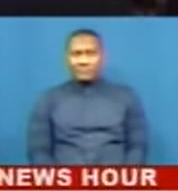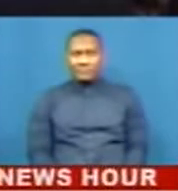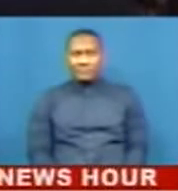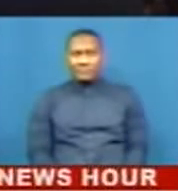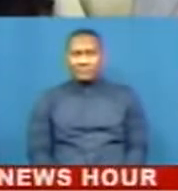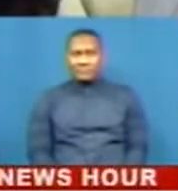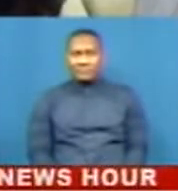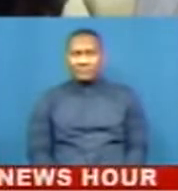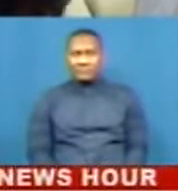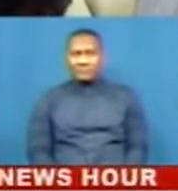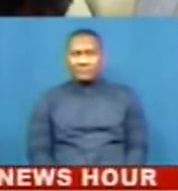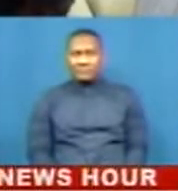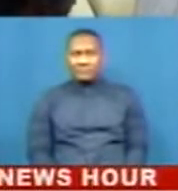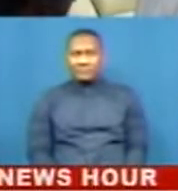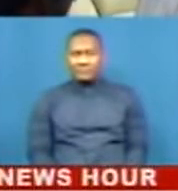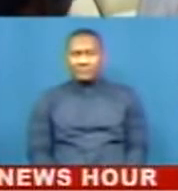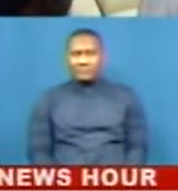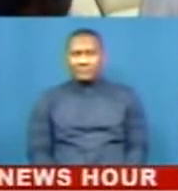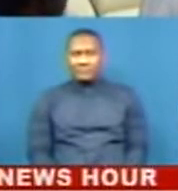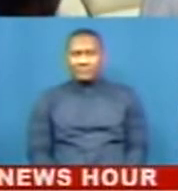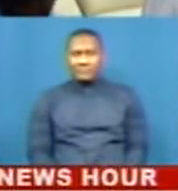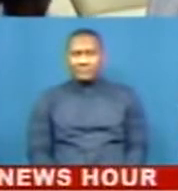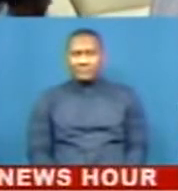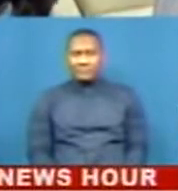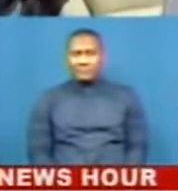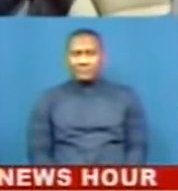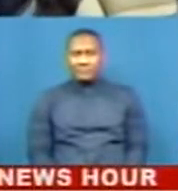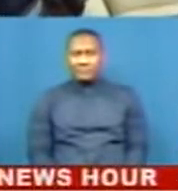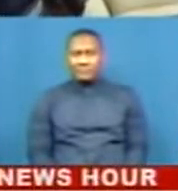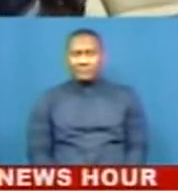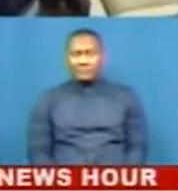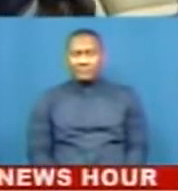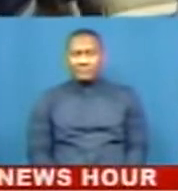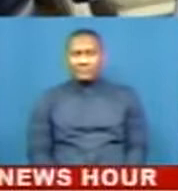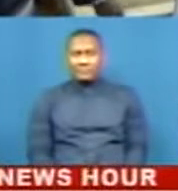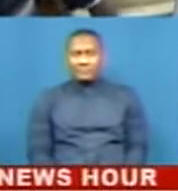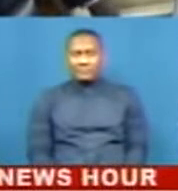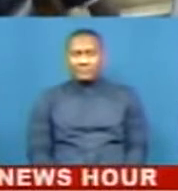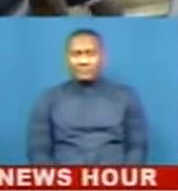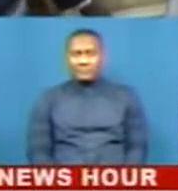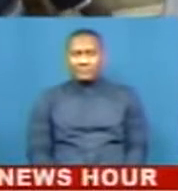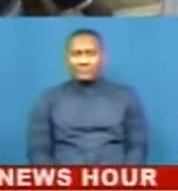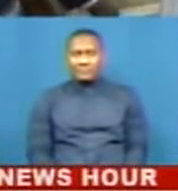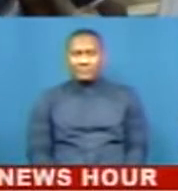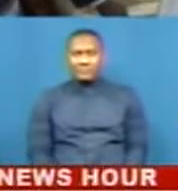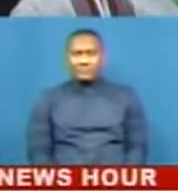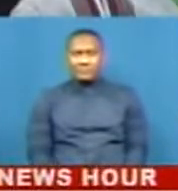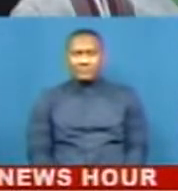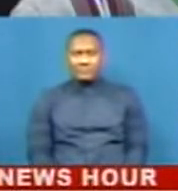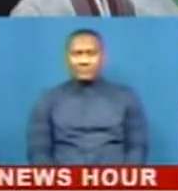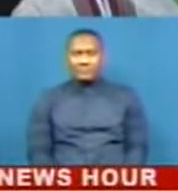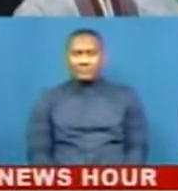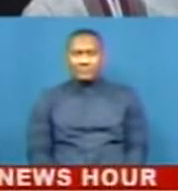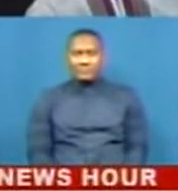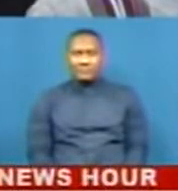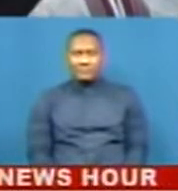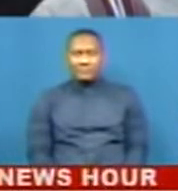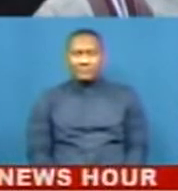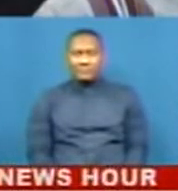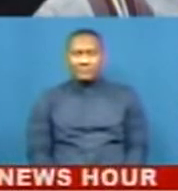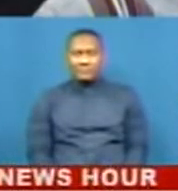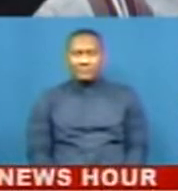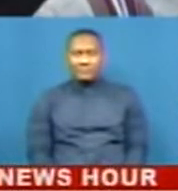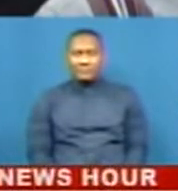Interconnection Project, and the interconnection of fiber, energy, railway and road transport. Key among the